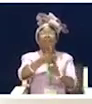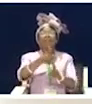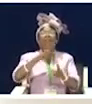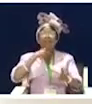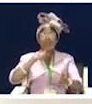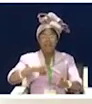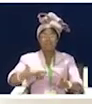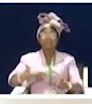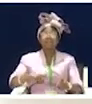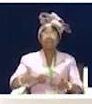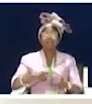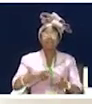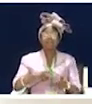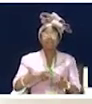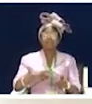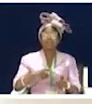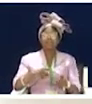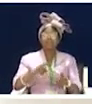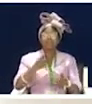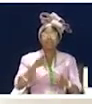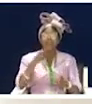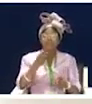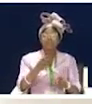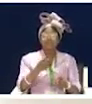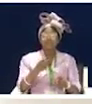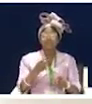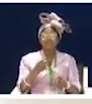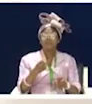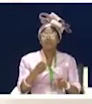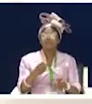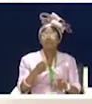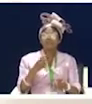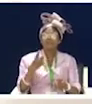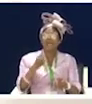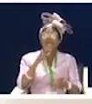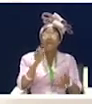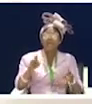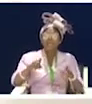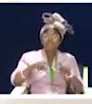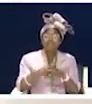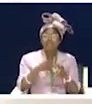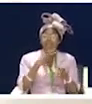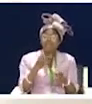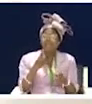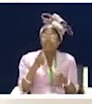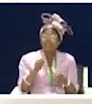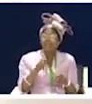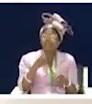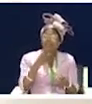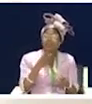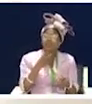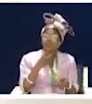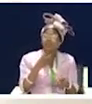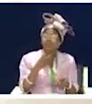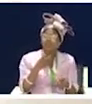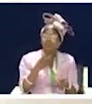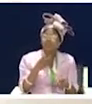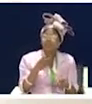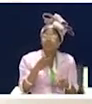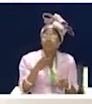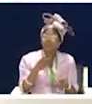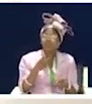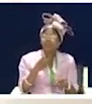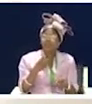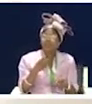eating leaves. Leaves of guava, leaves of cashew, and any edible leaf that I